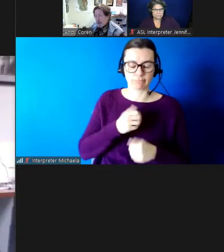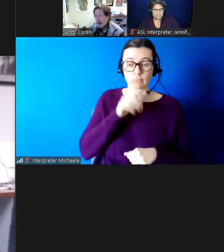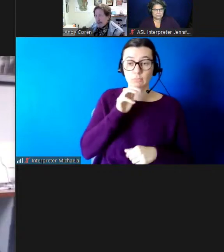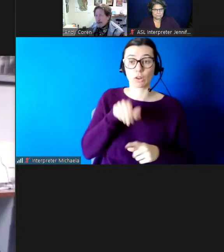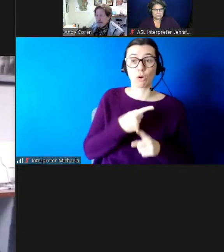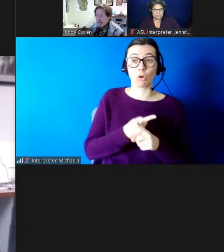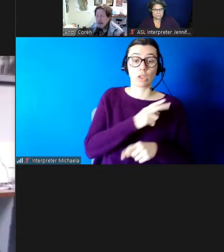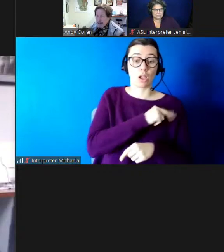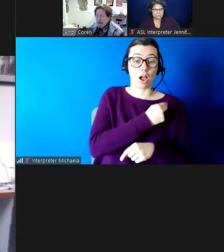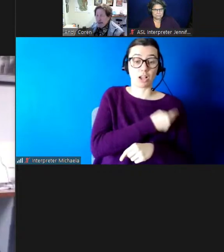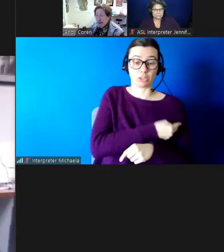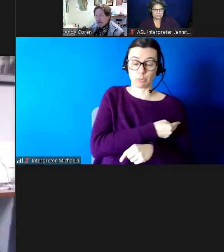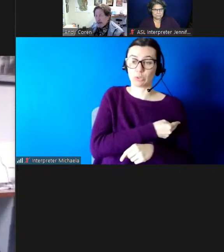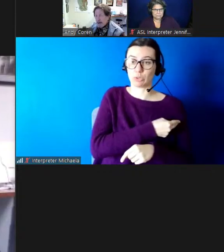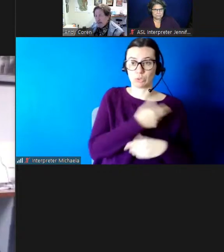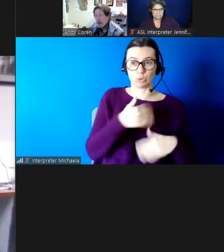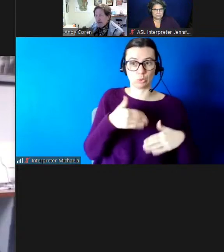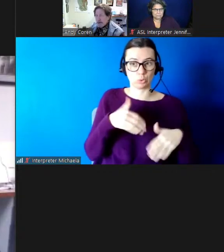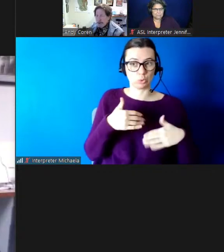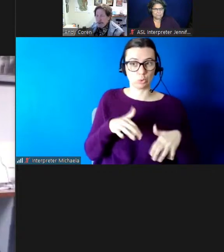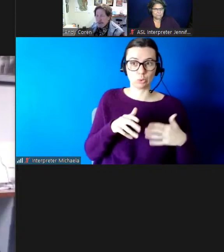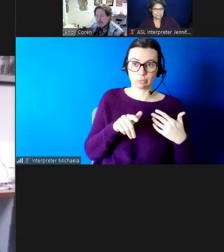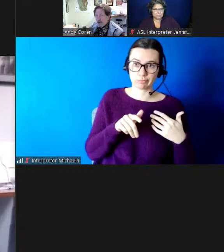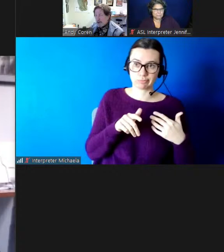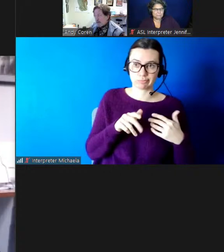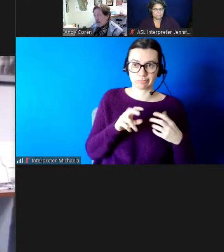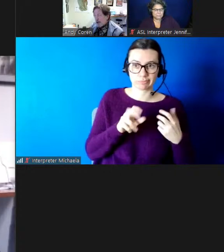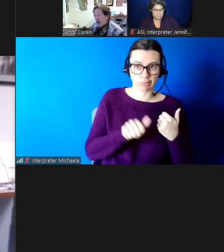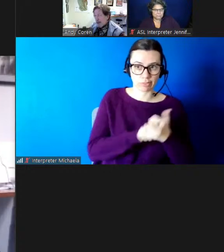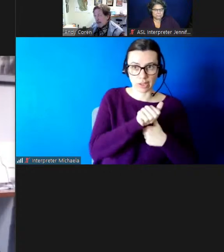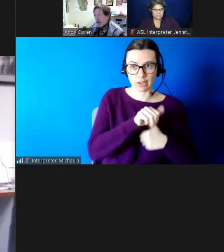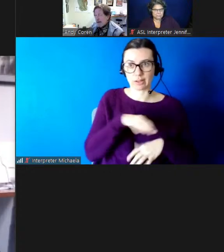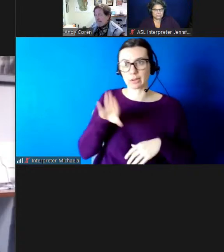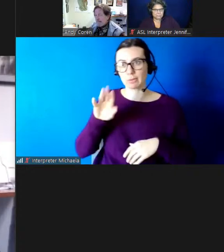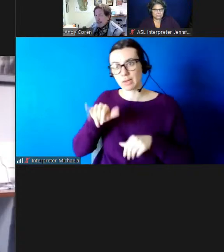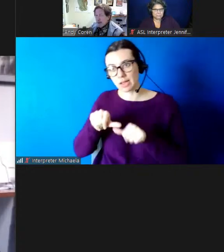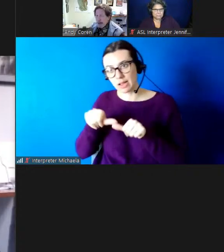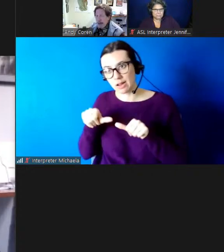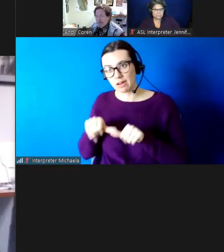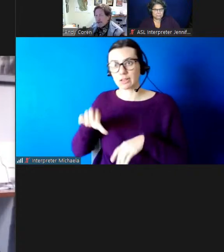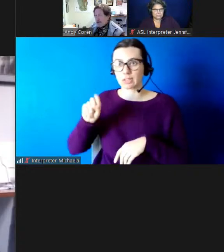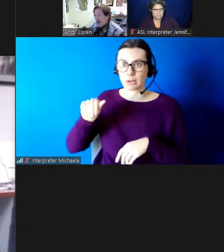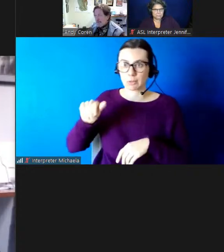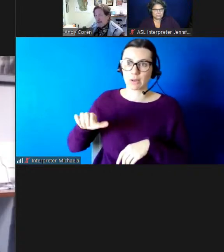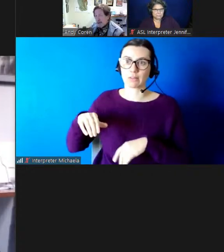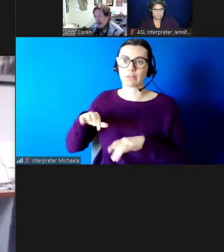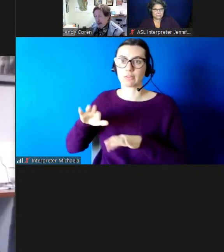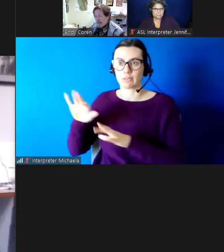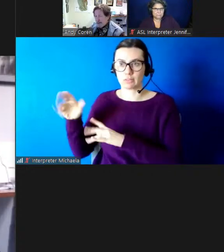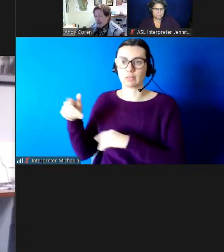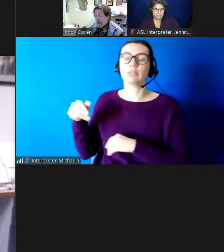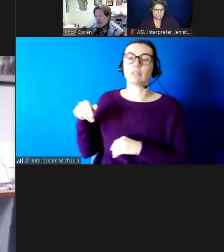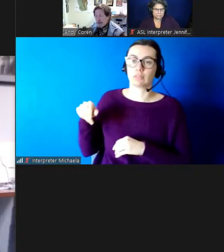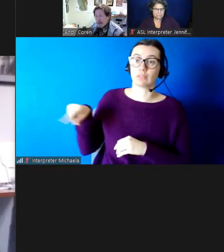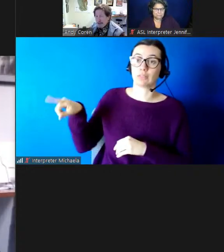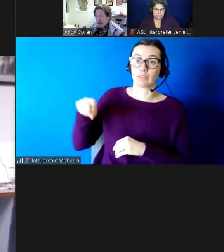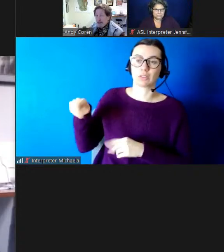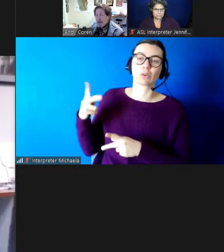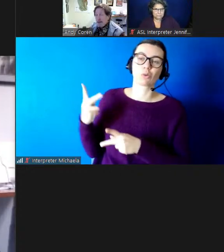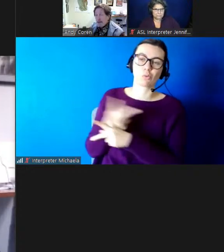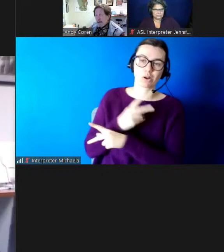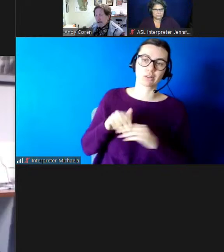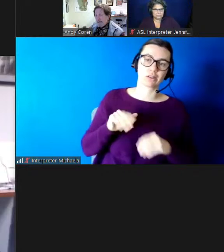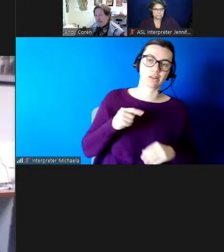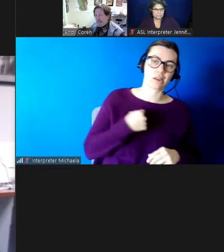more threatened in the Bay Area, Sacramento, Southern California than we are here, but what happens there frequently happens here a little bit